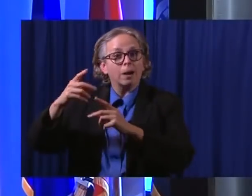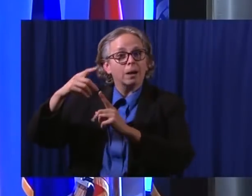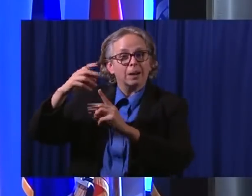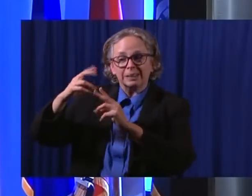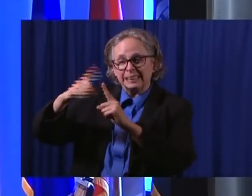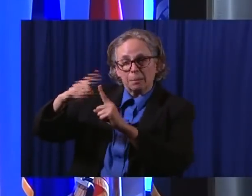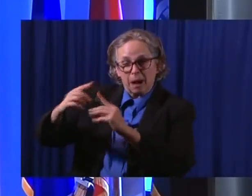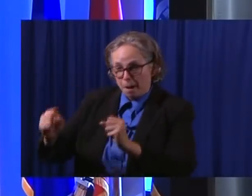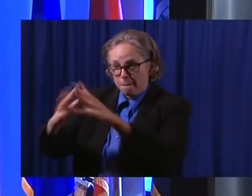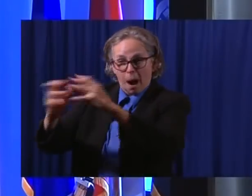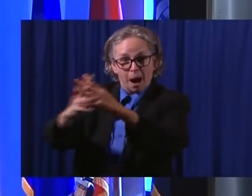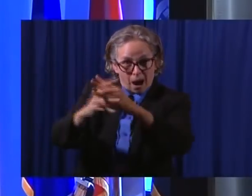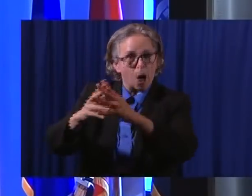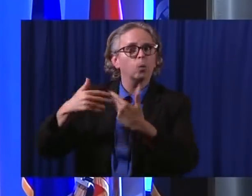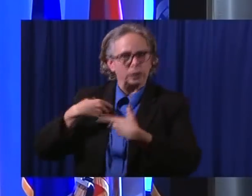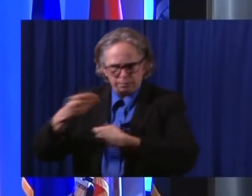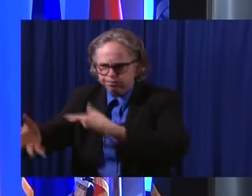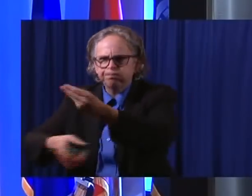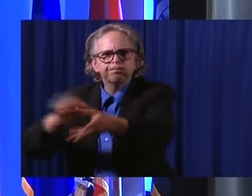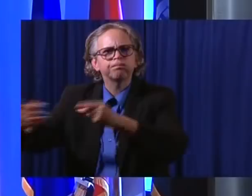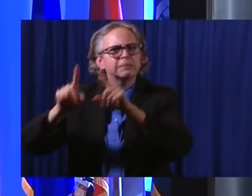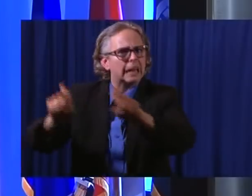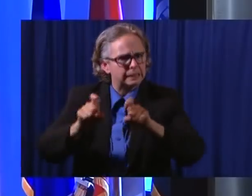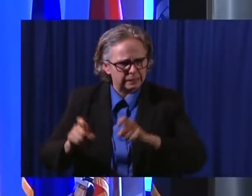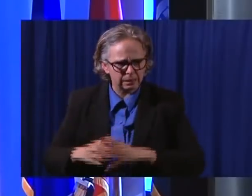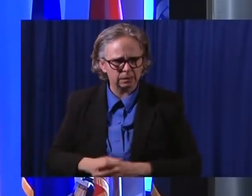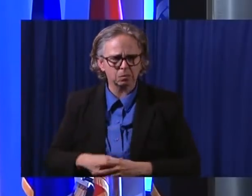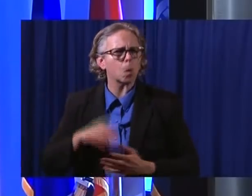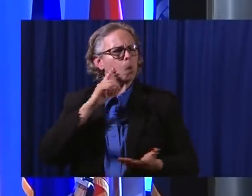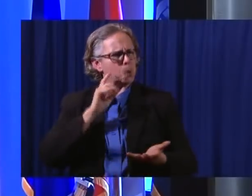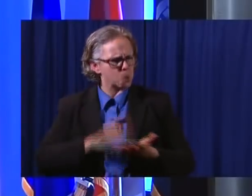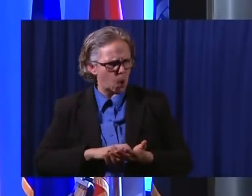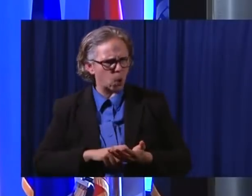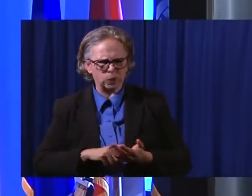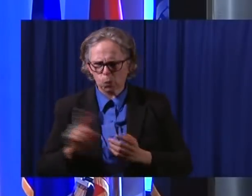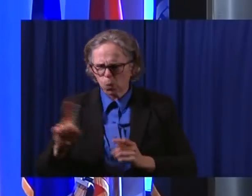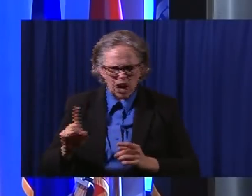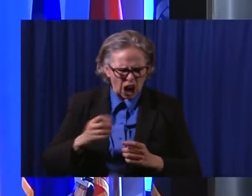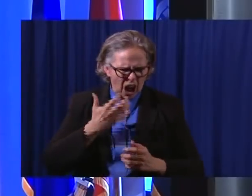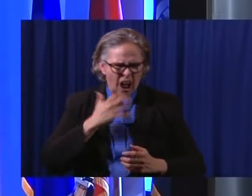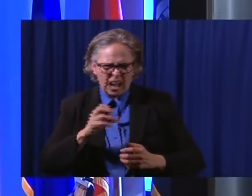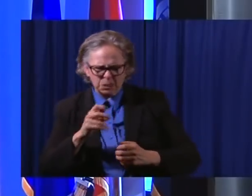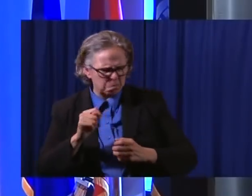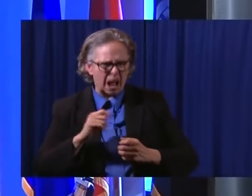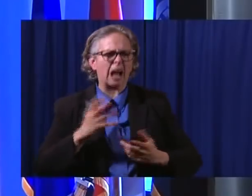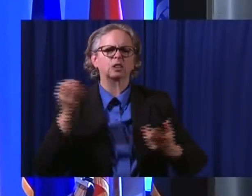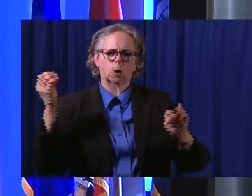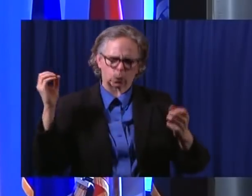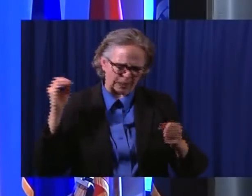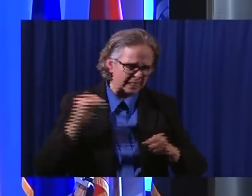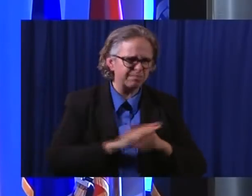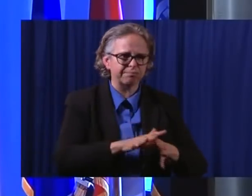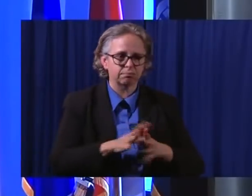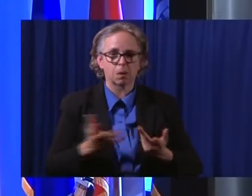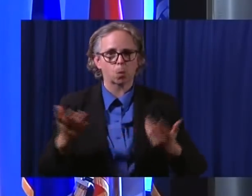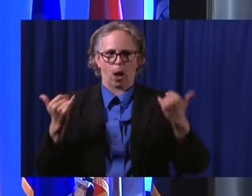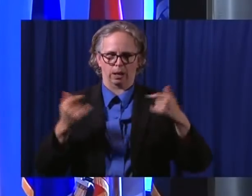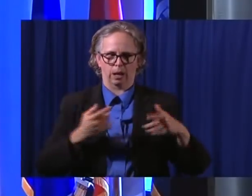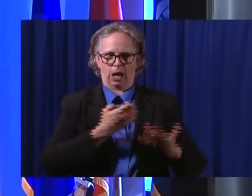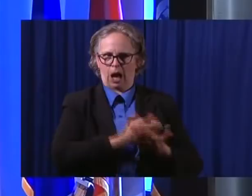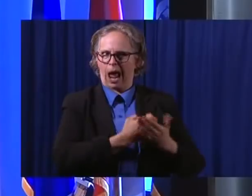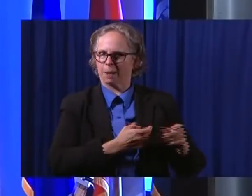said, of not only spreading the disease, but also in helping us protect the economy as things open up. So far, we've done 19 of those